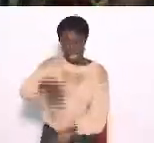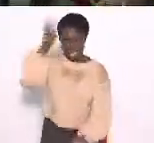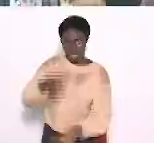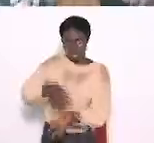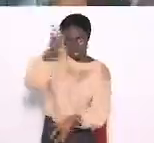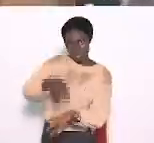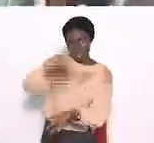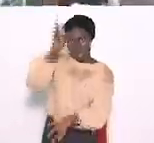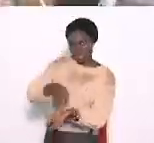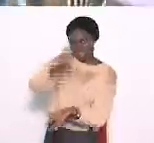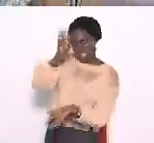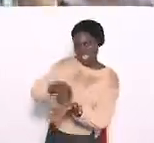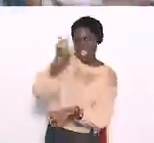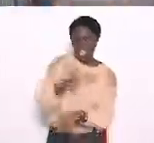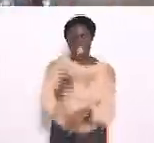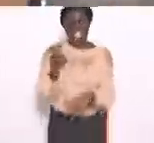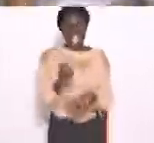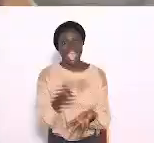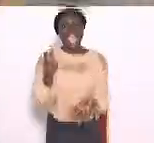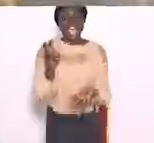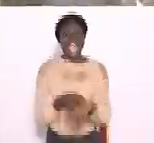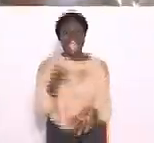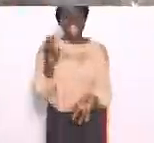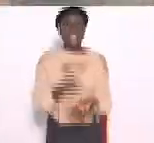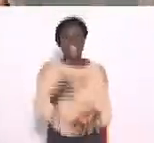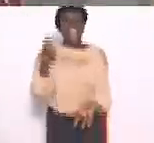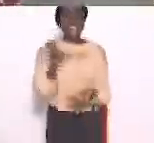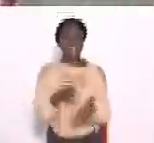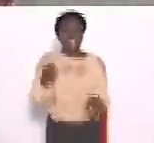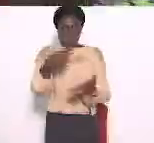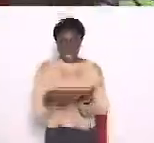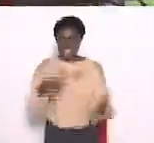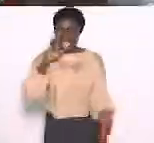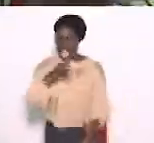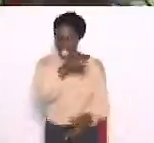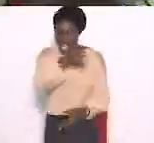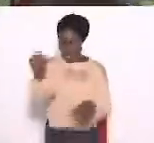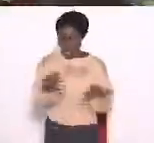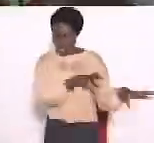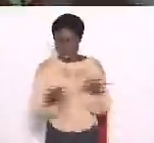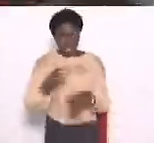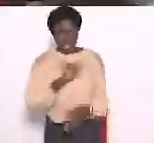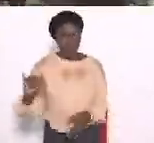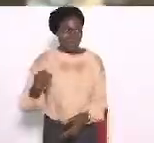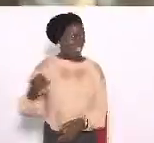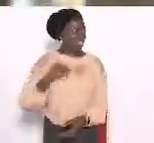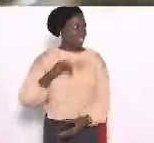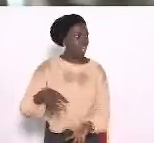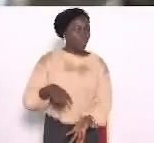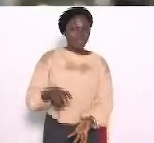j what are you doing j